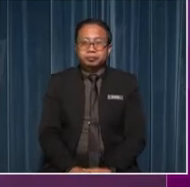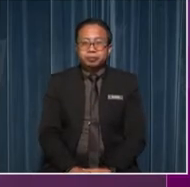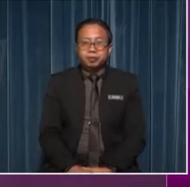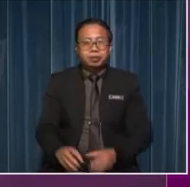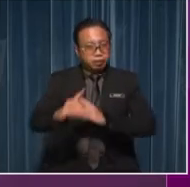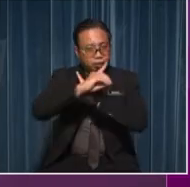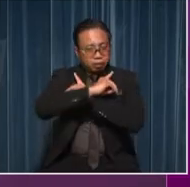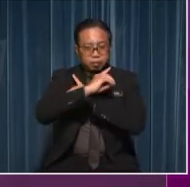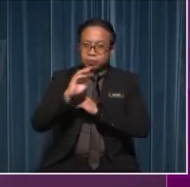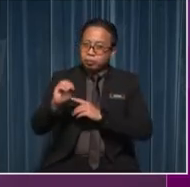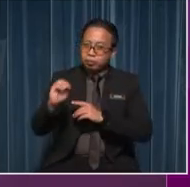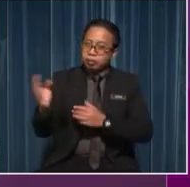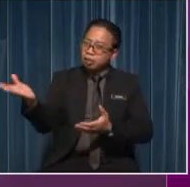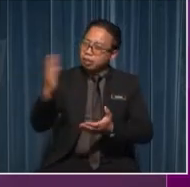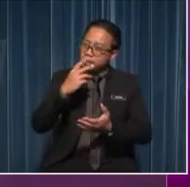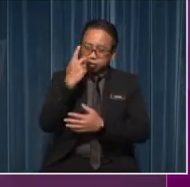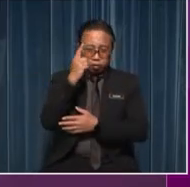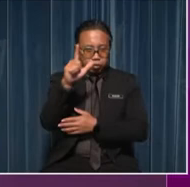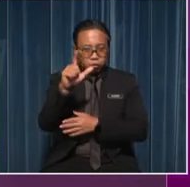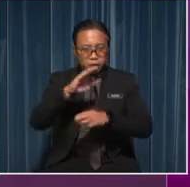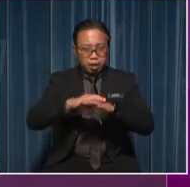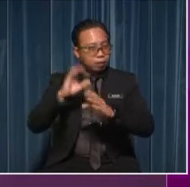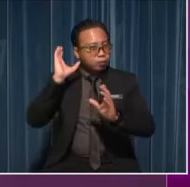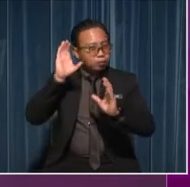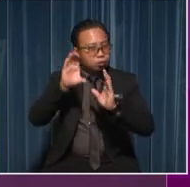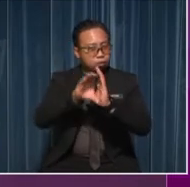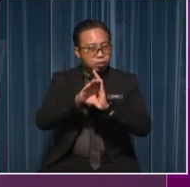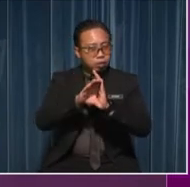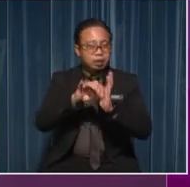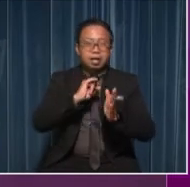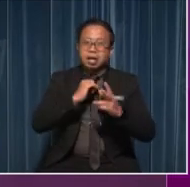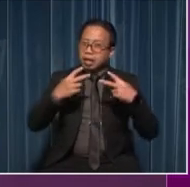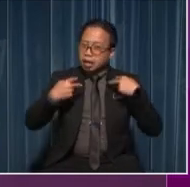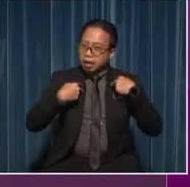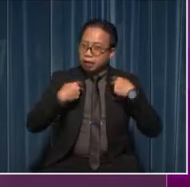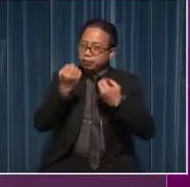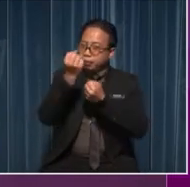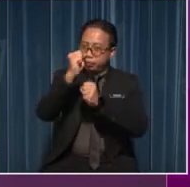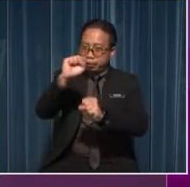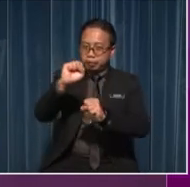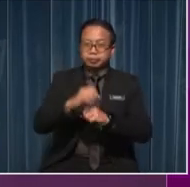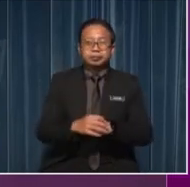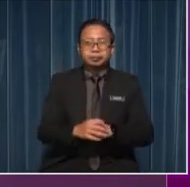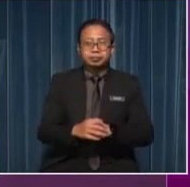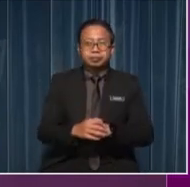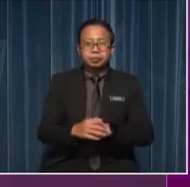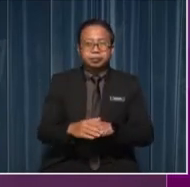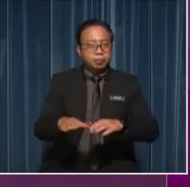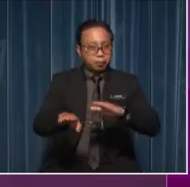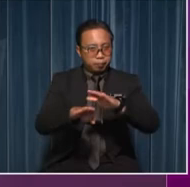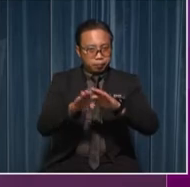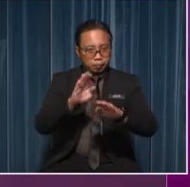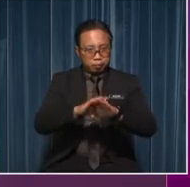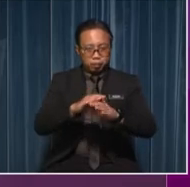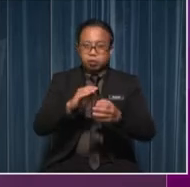Dear pupils, let's take a look at the pictures that I have prepared. Based on the overall